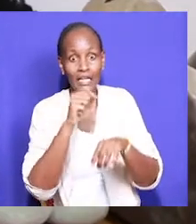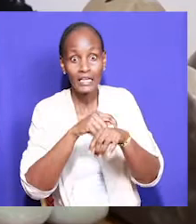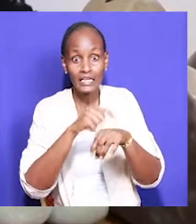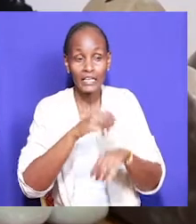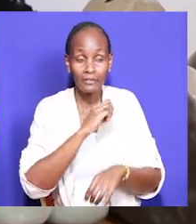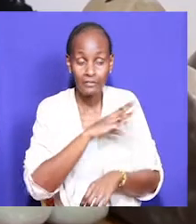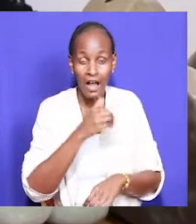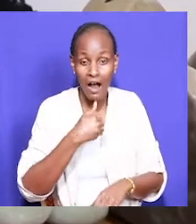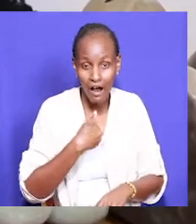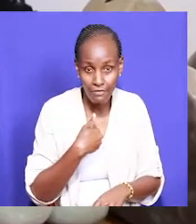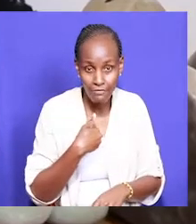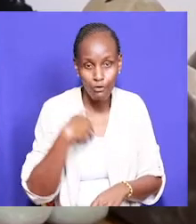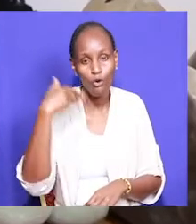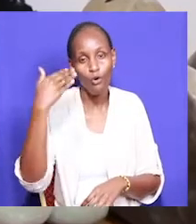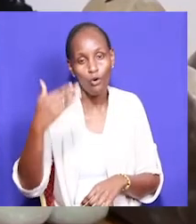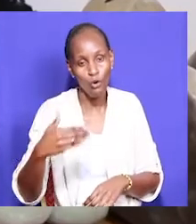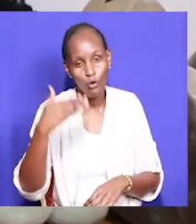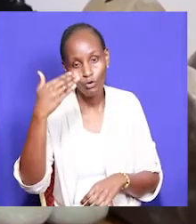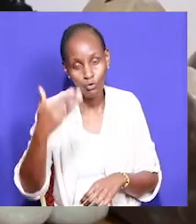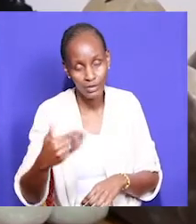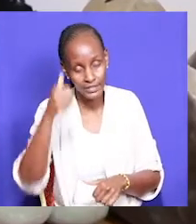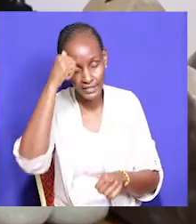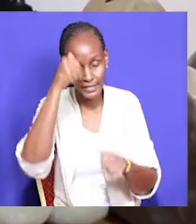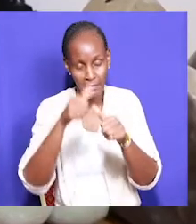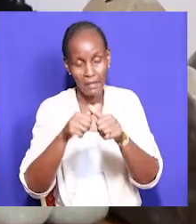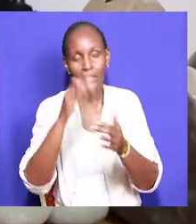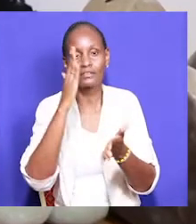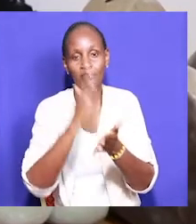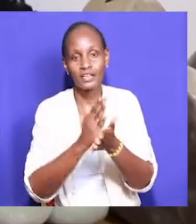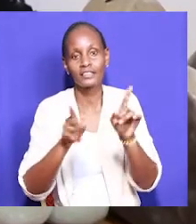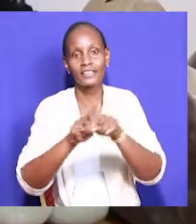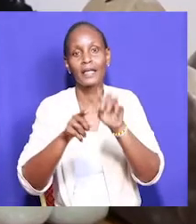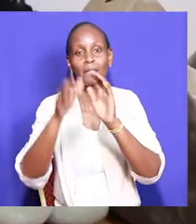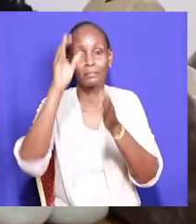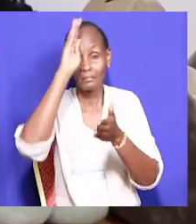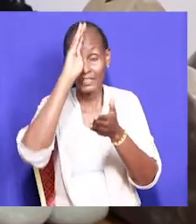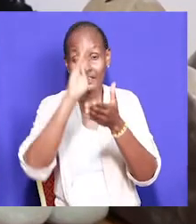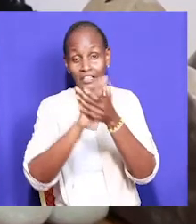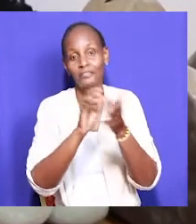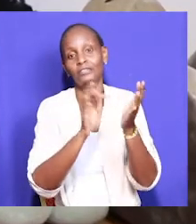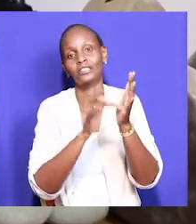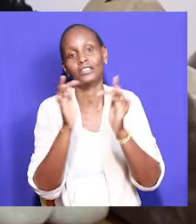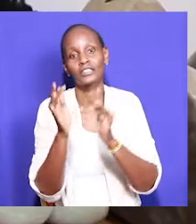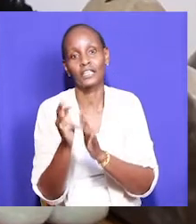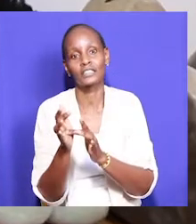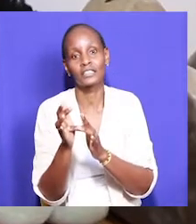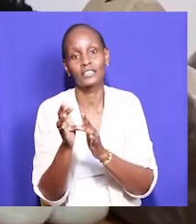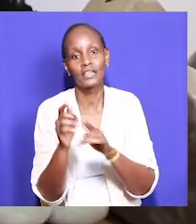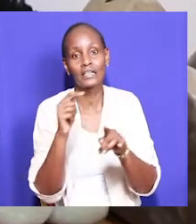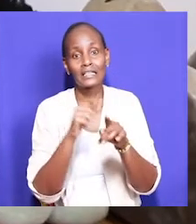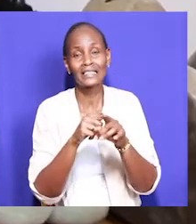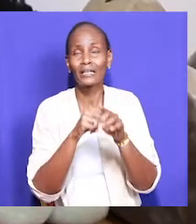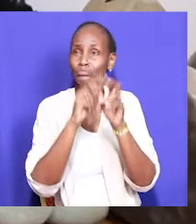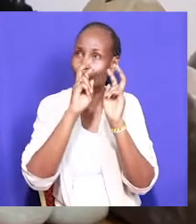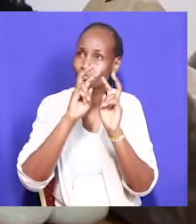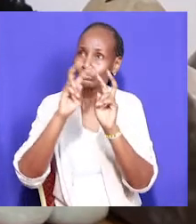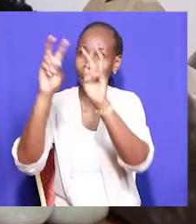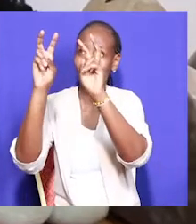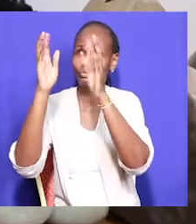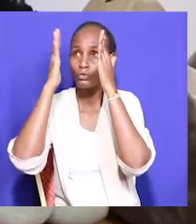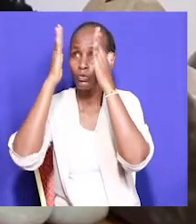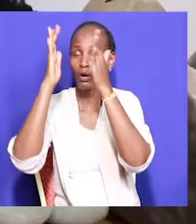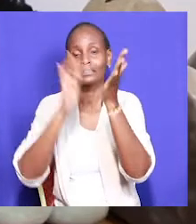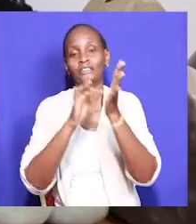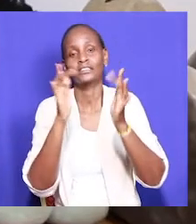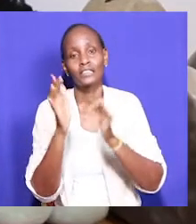afraid, always remember to trust or believe in Jesus, okay? When you fix your eyes in Jesus, it